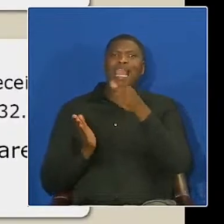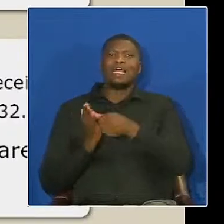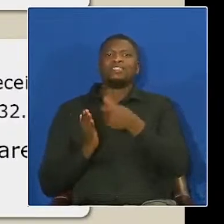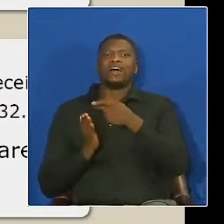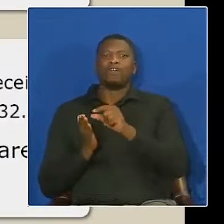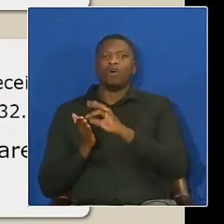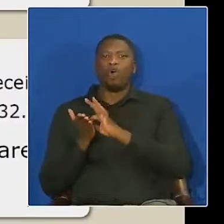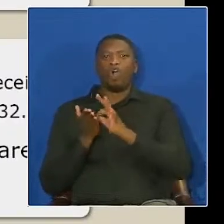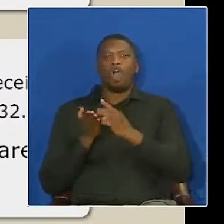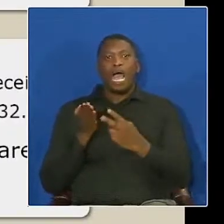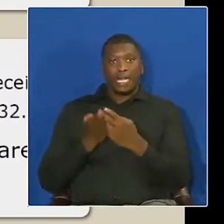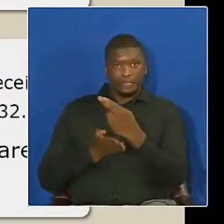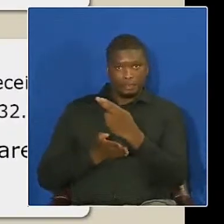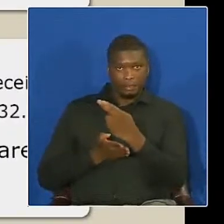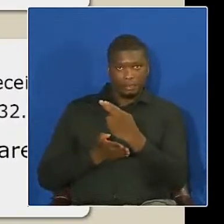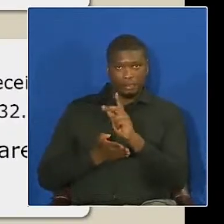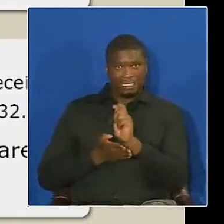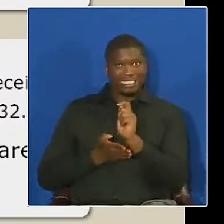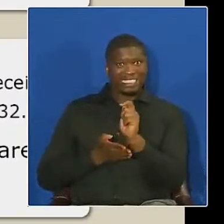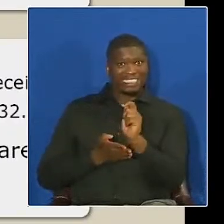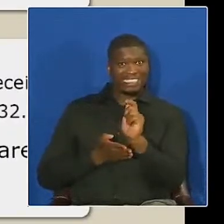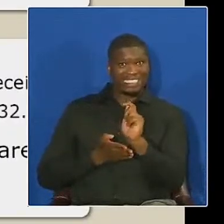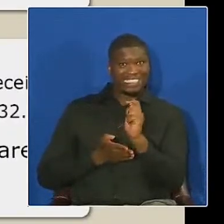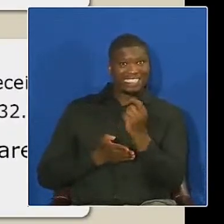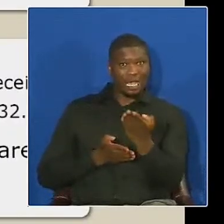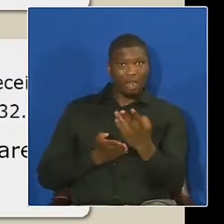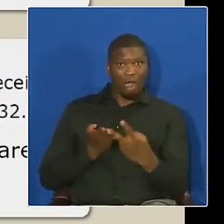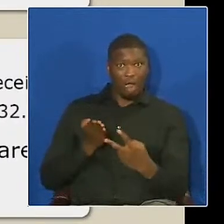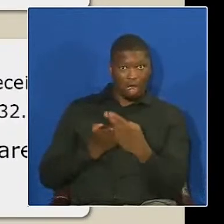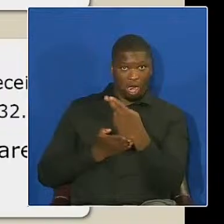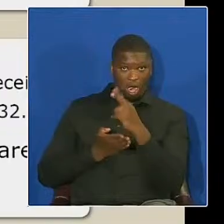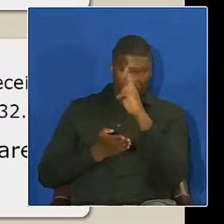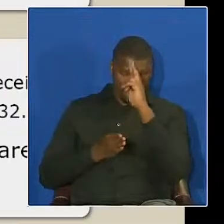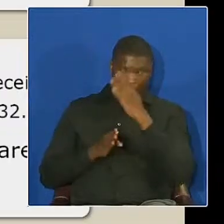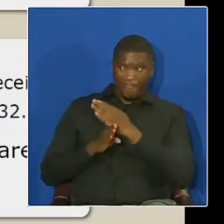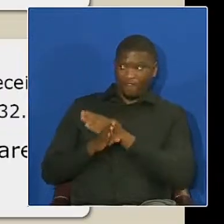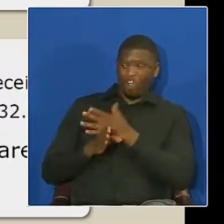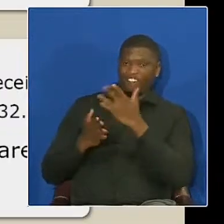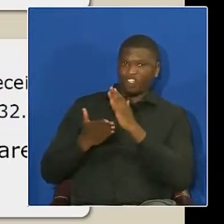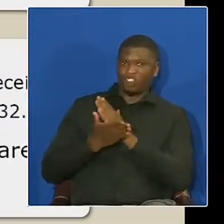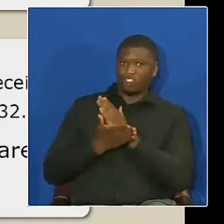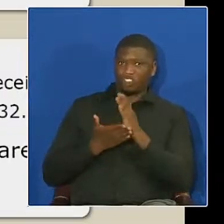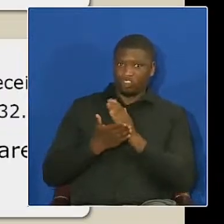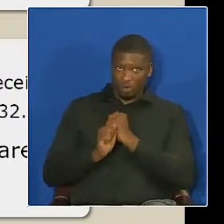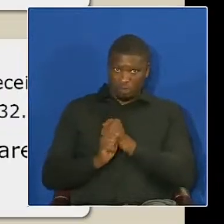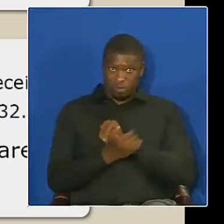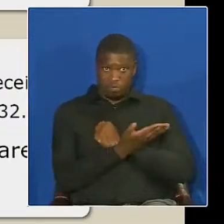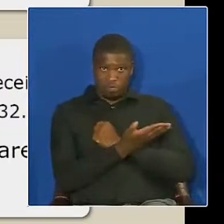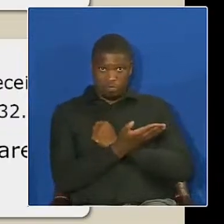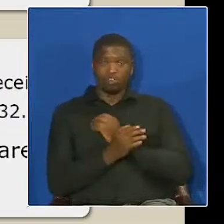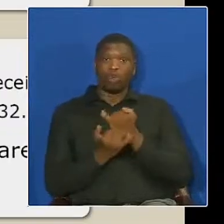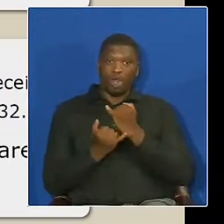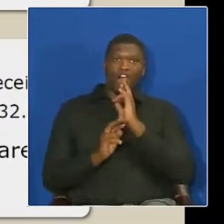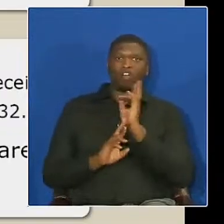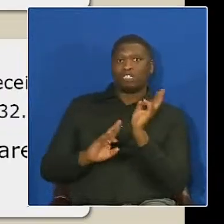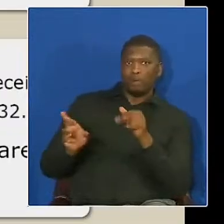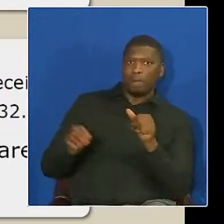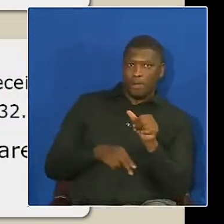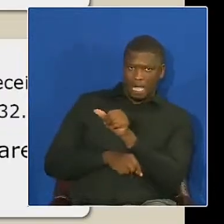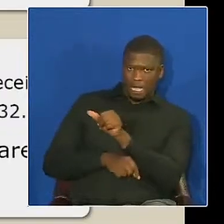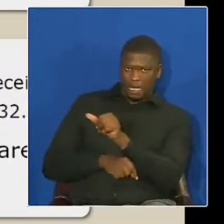cancellation of the tender that Mr. Matlala shared it with him. Now he's responding,